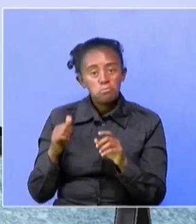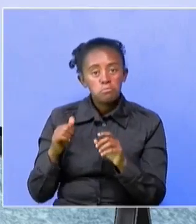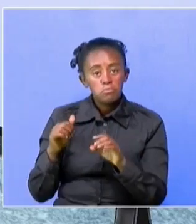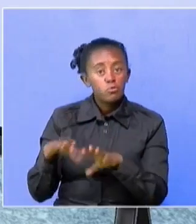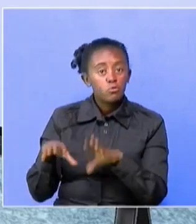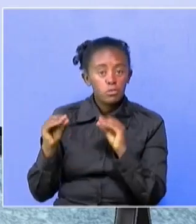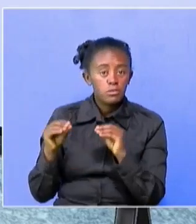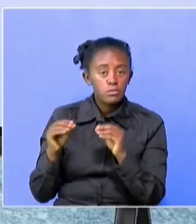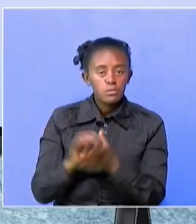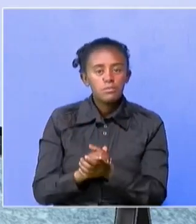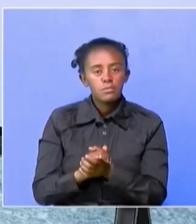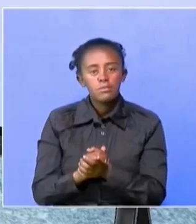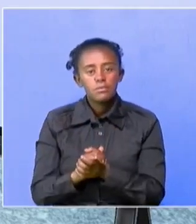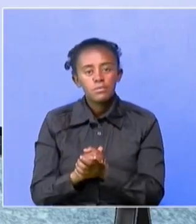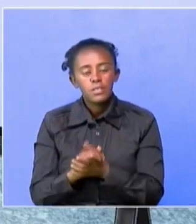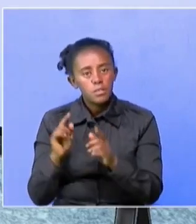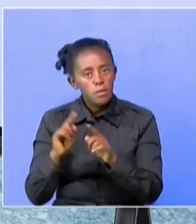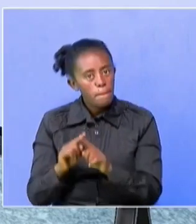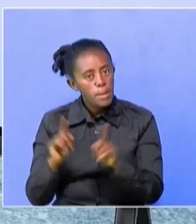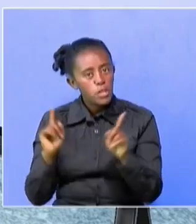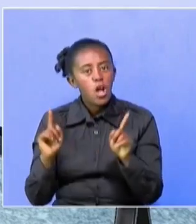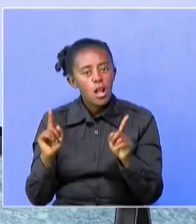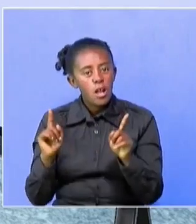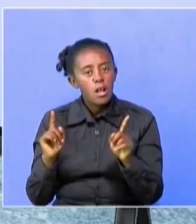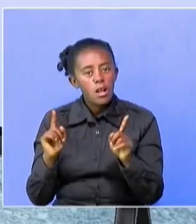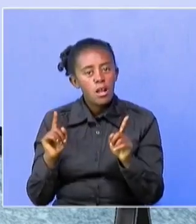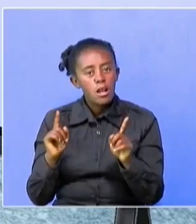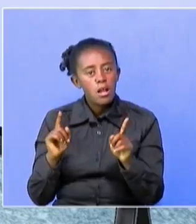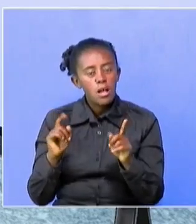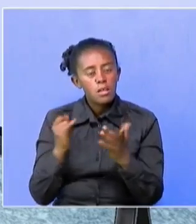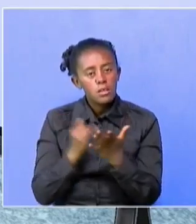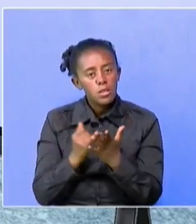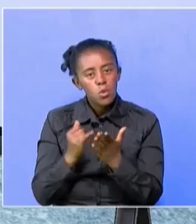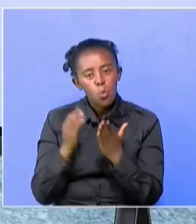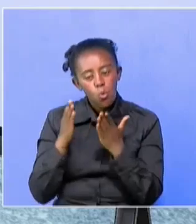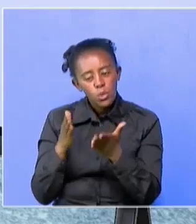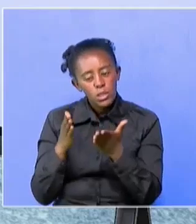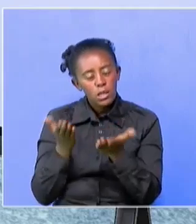right? Especially, it concerns the